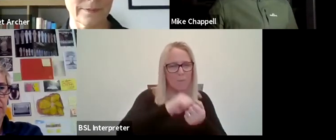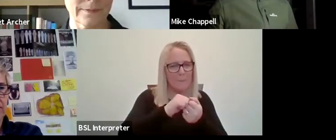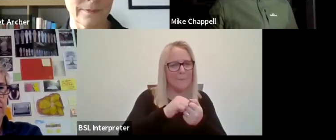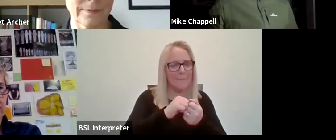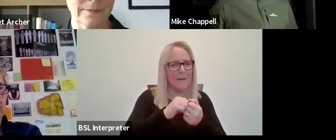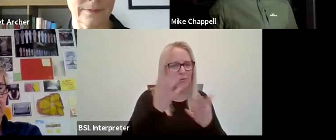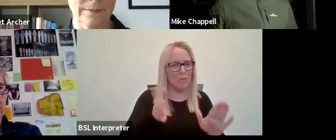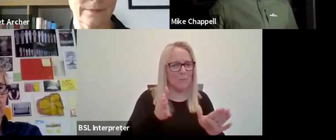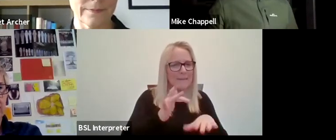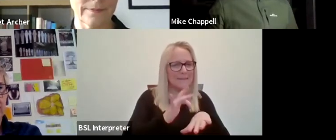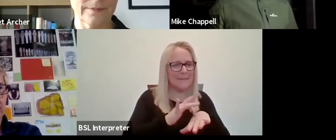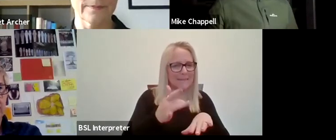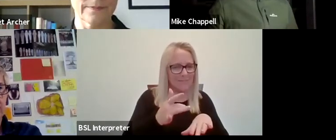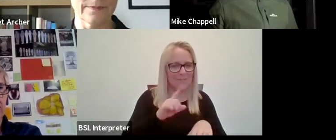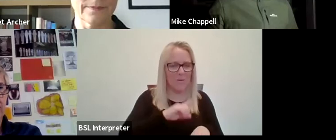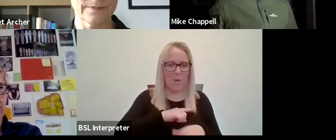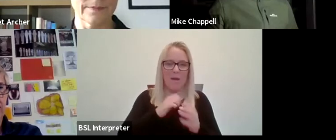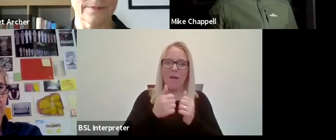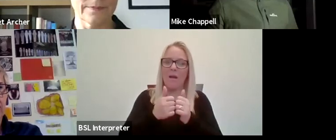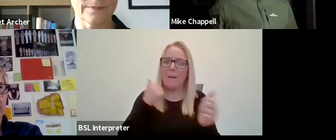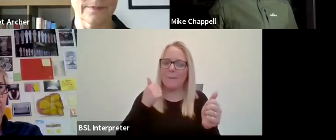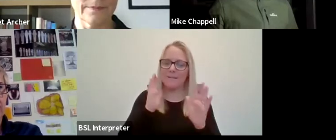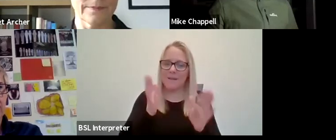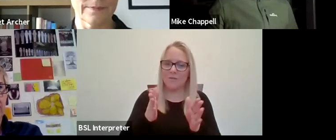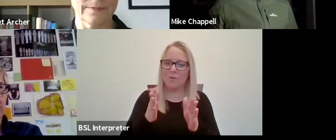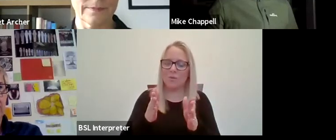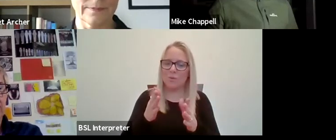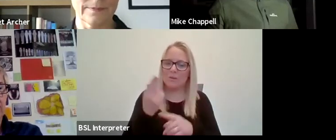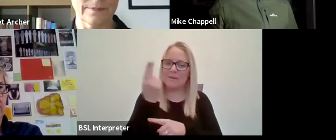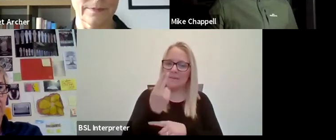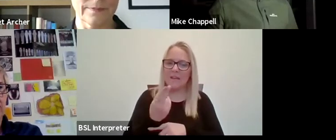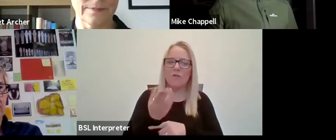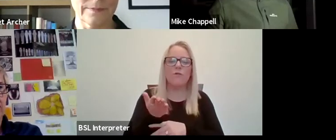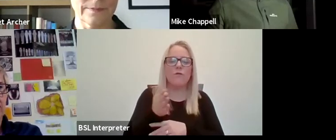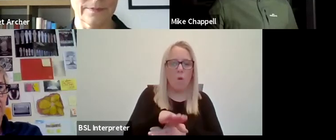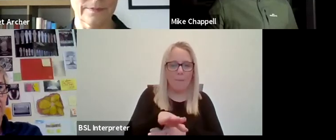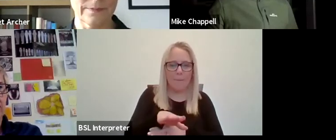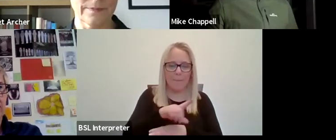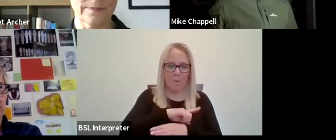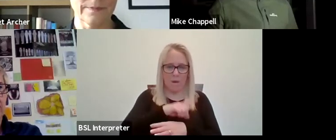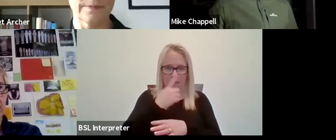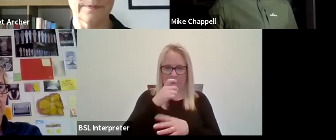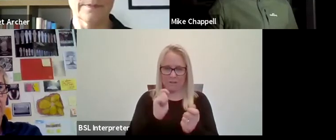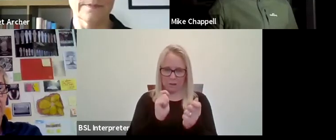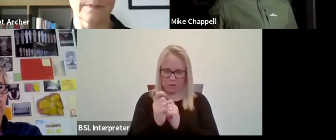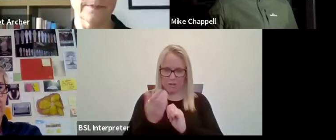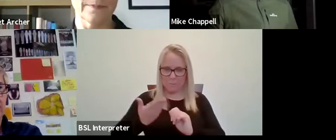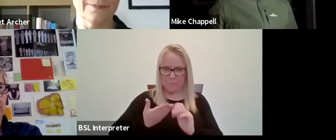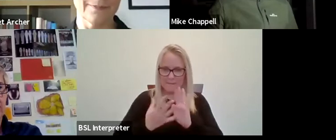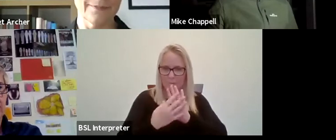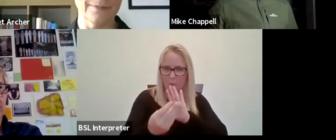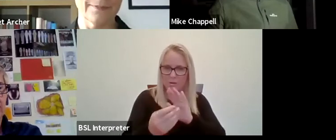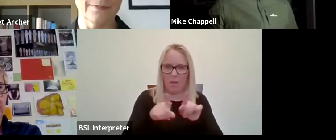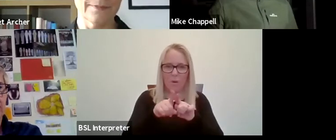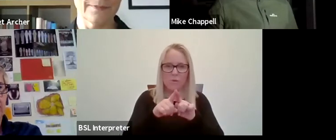to design from and where possible with, because it allows them to change their business models, adapt to what audiences are thinking. And